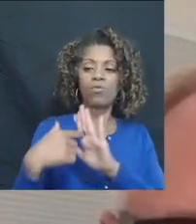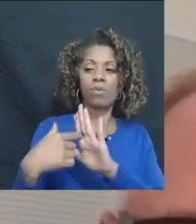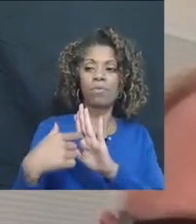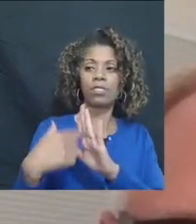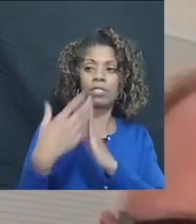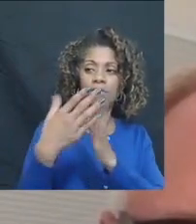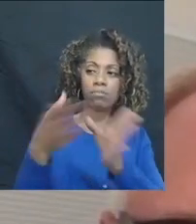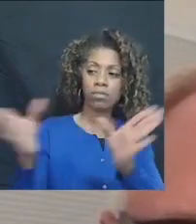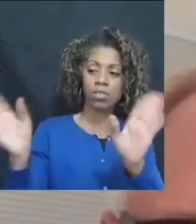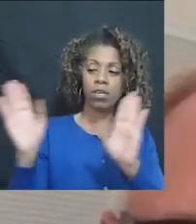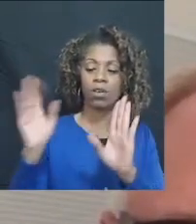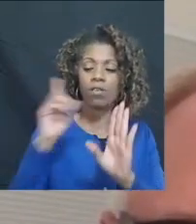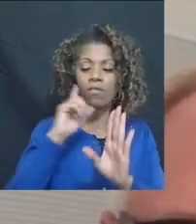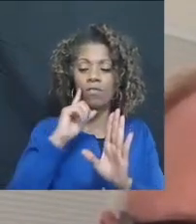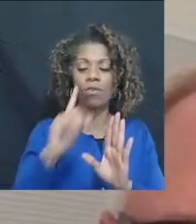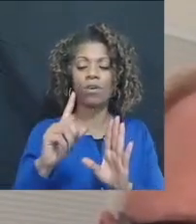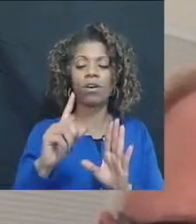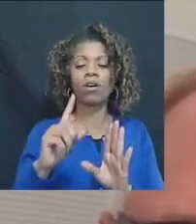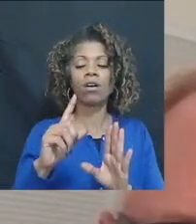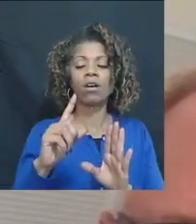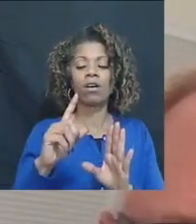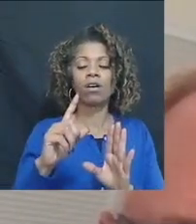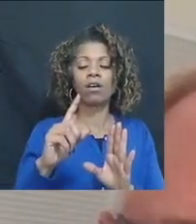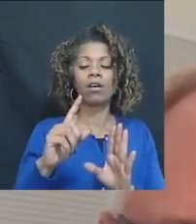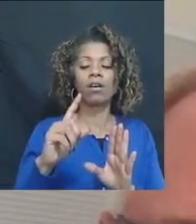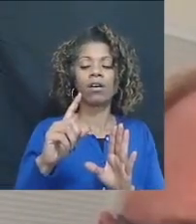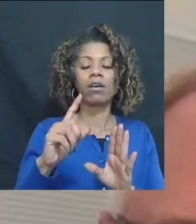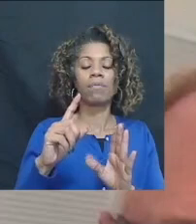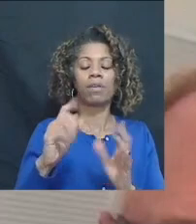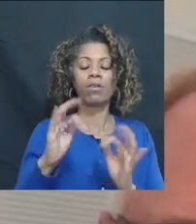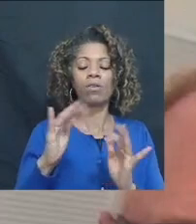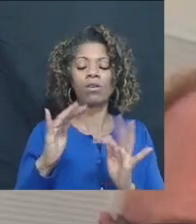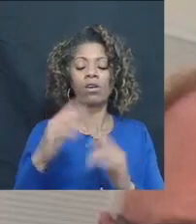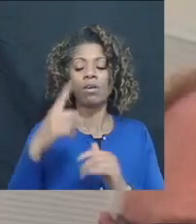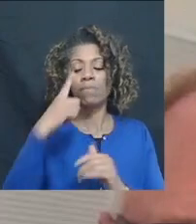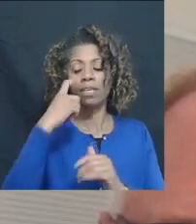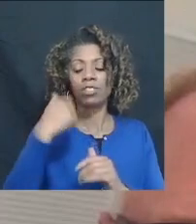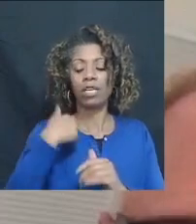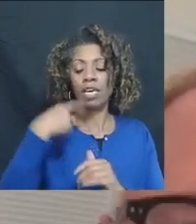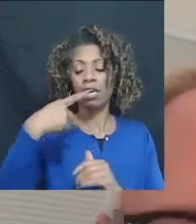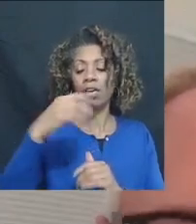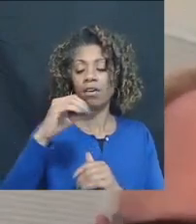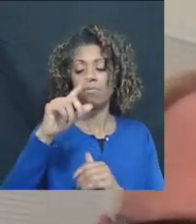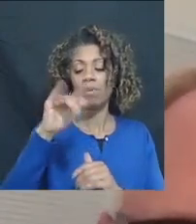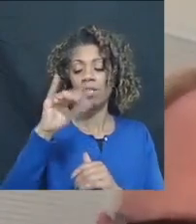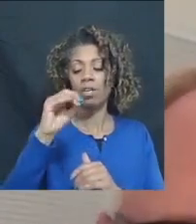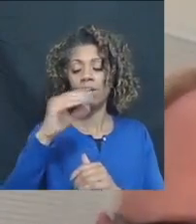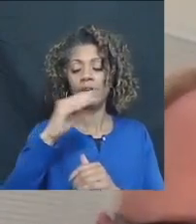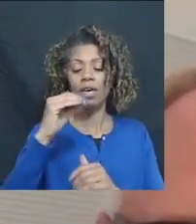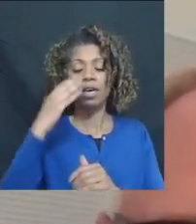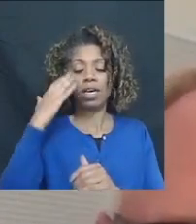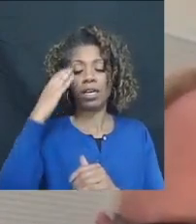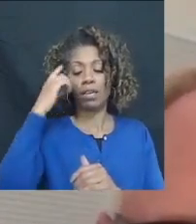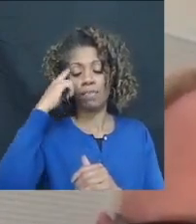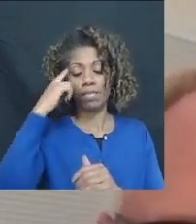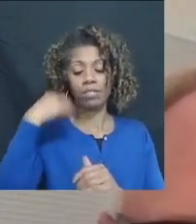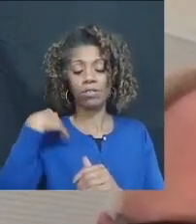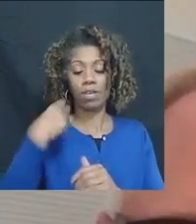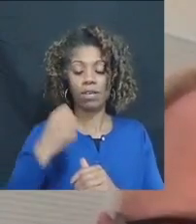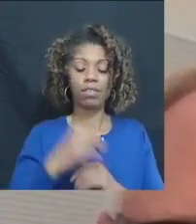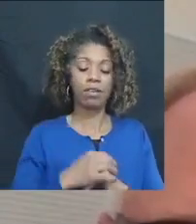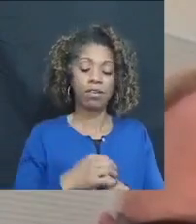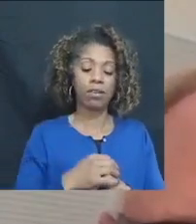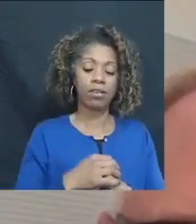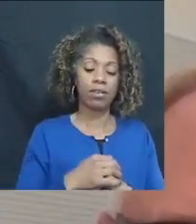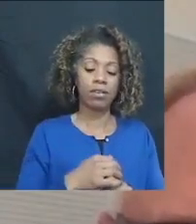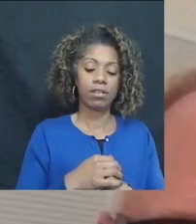and so forth. And so the foundation, my family actually supported, we gave a donation to the foundation to have a